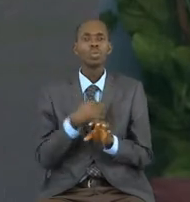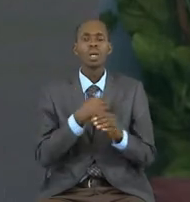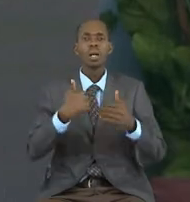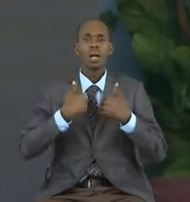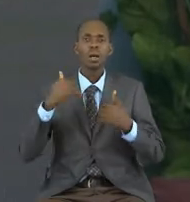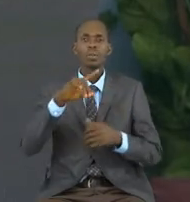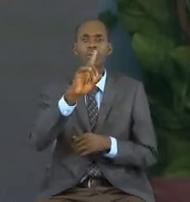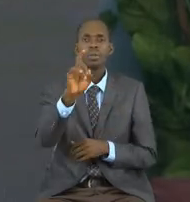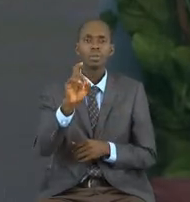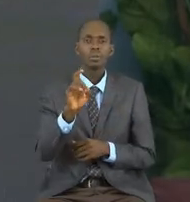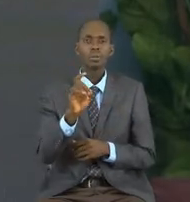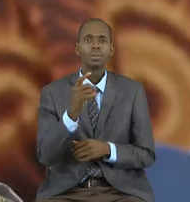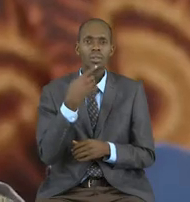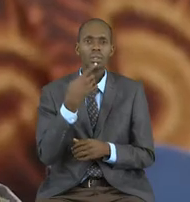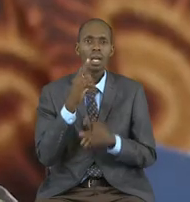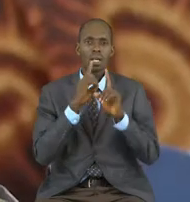Talk.